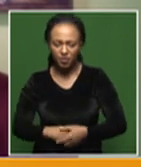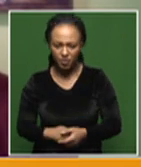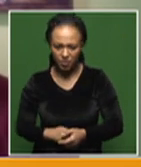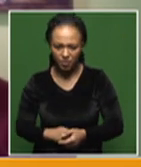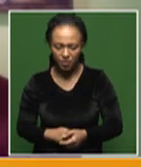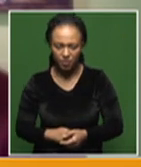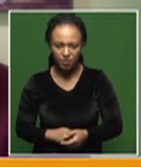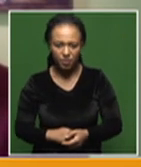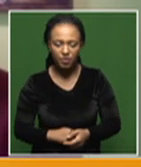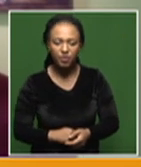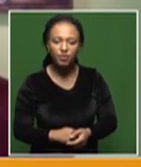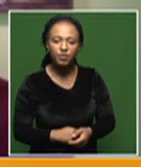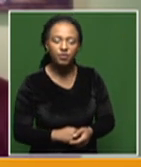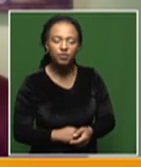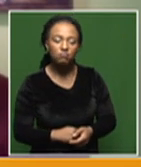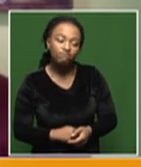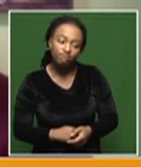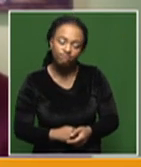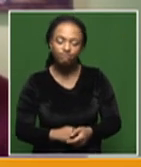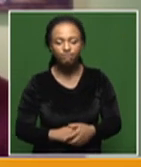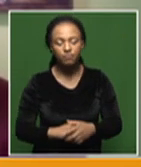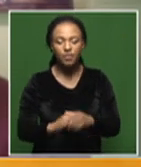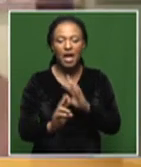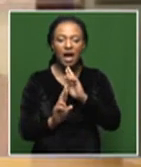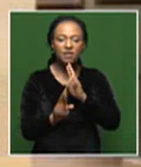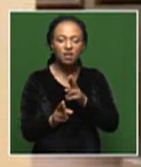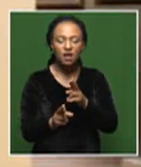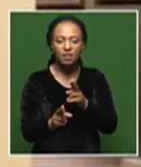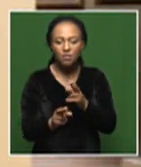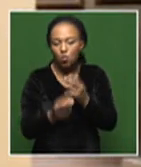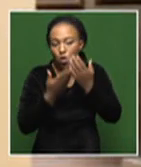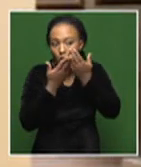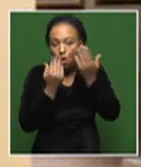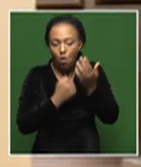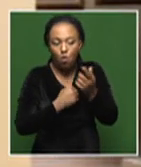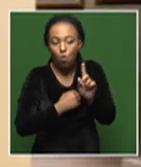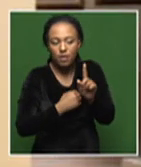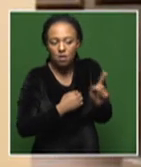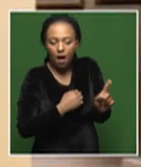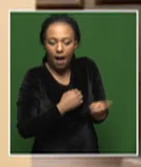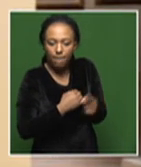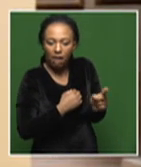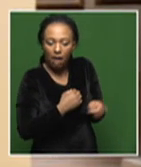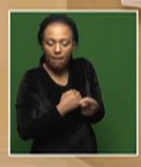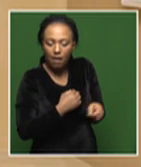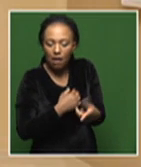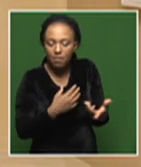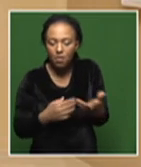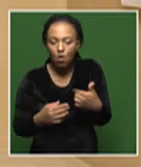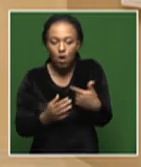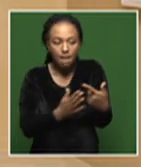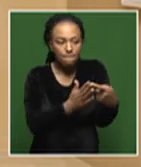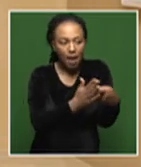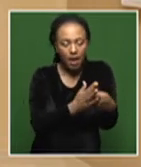Well, I suppose the short answer is that we never really know what's going to come in. You know, at the end of the day, we're a buying and selling